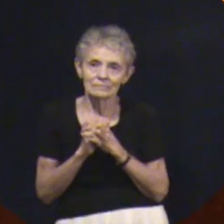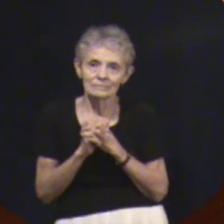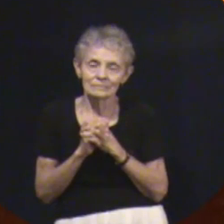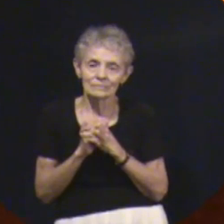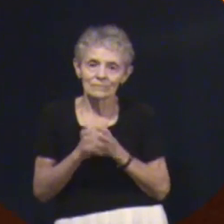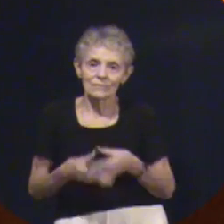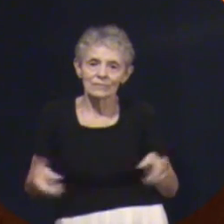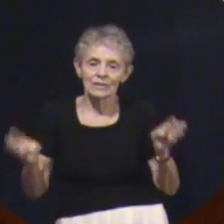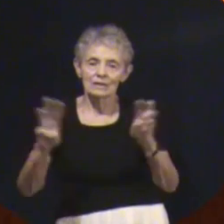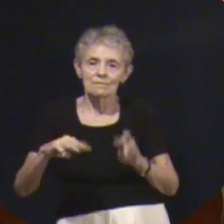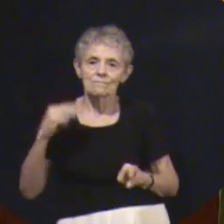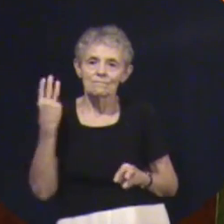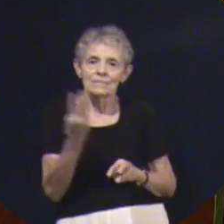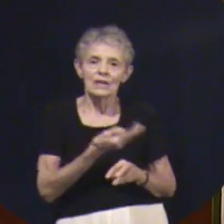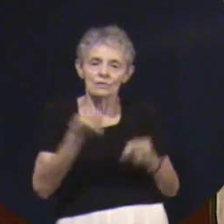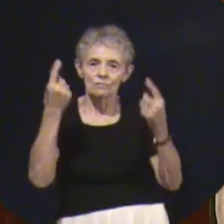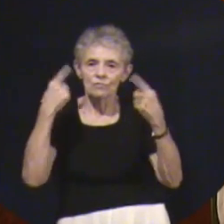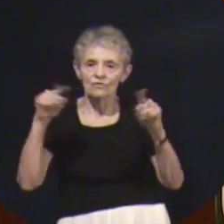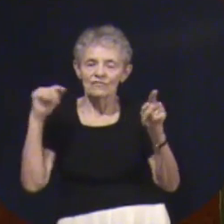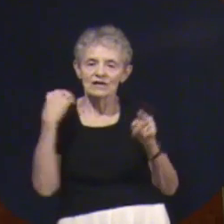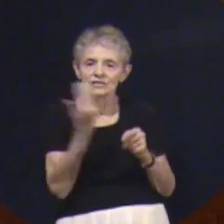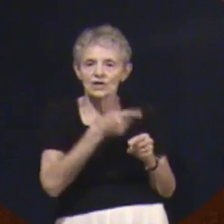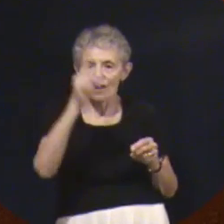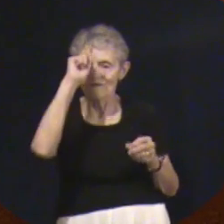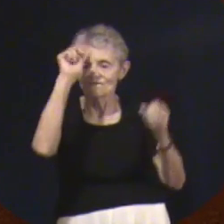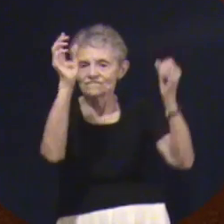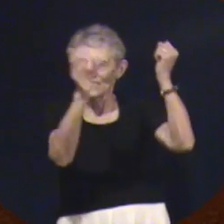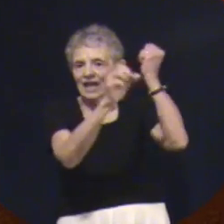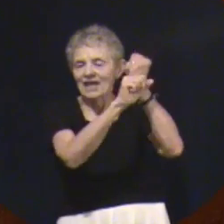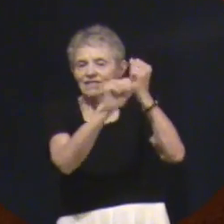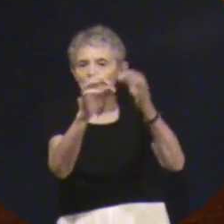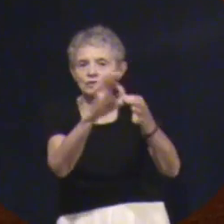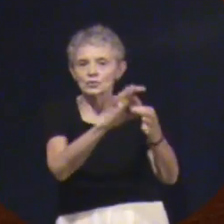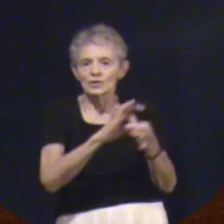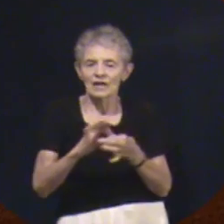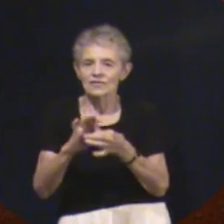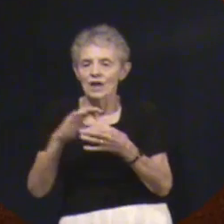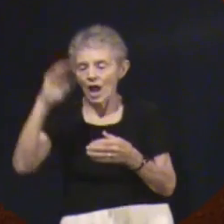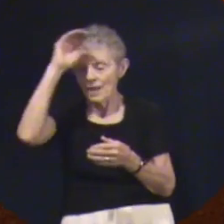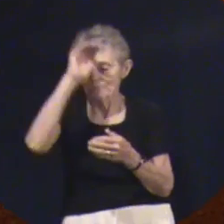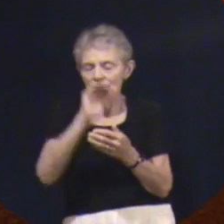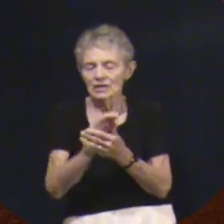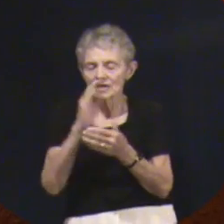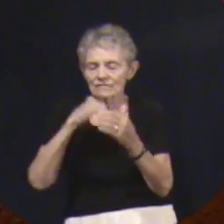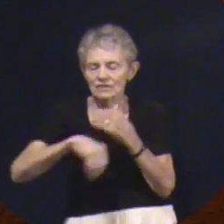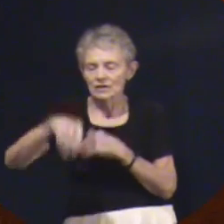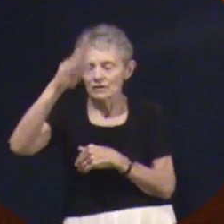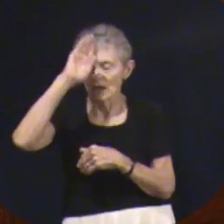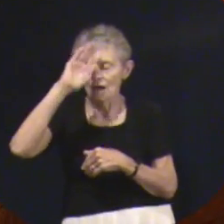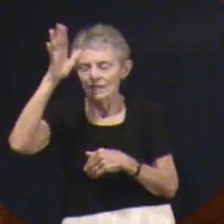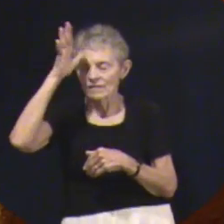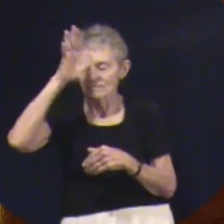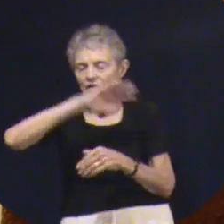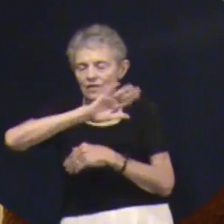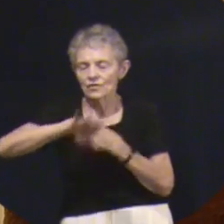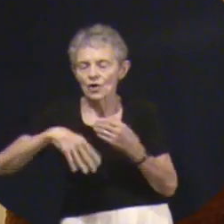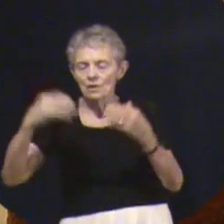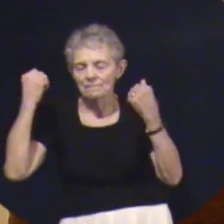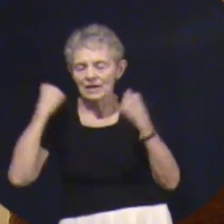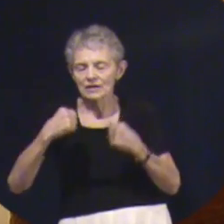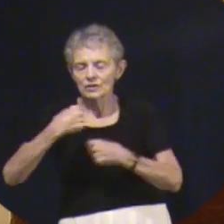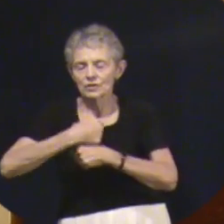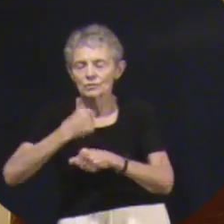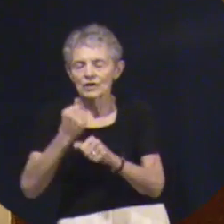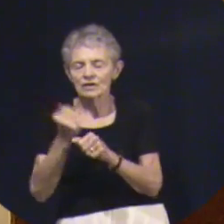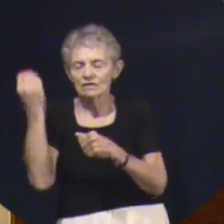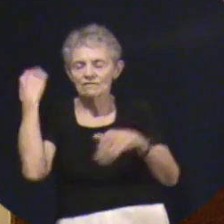May we profess our faith together. I believe in God, the Father Almighty,